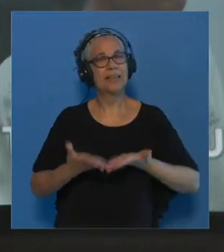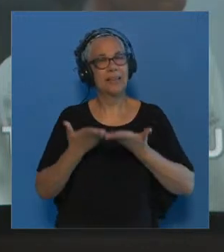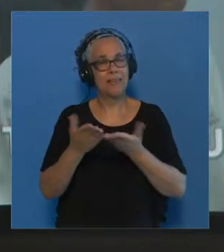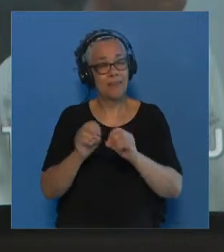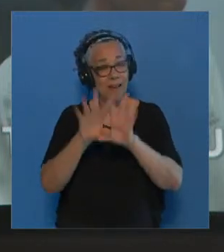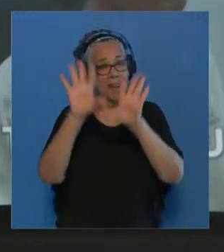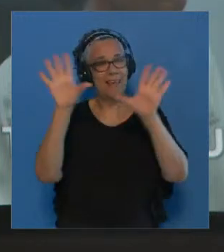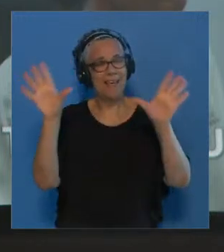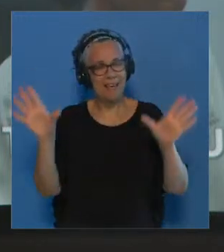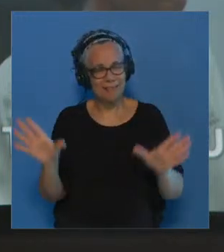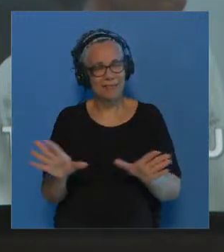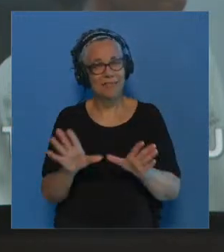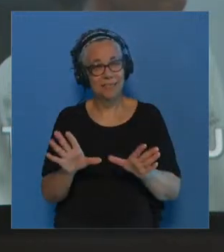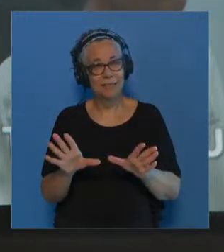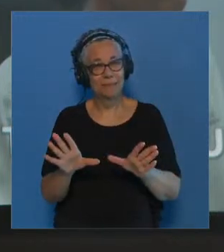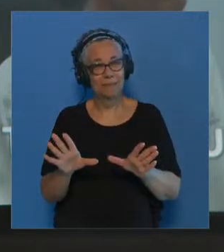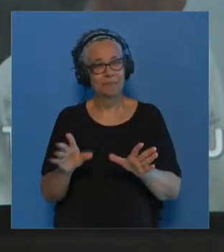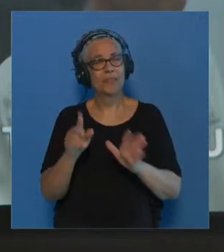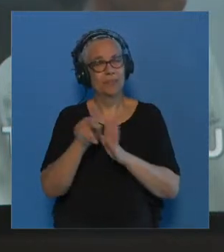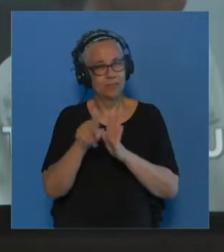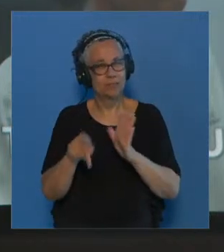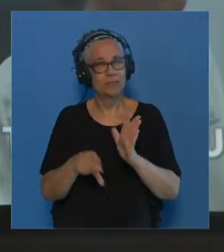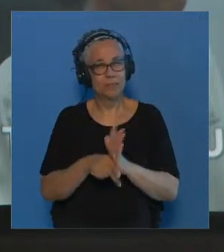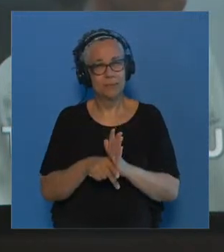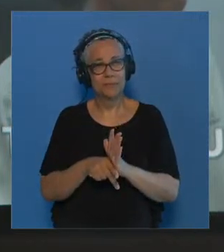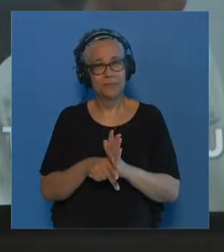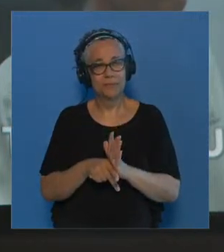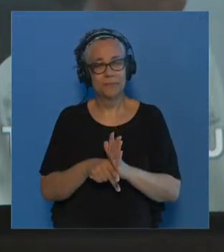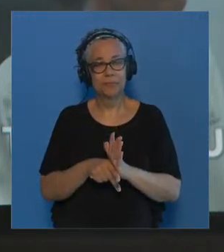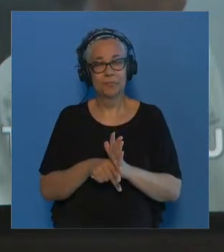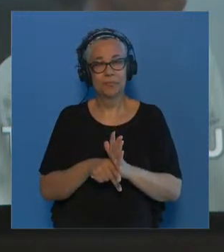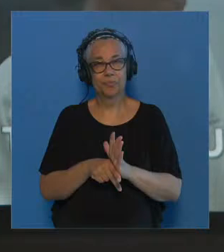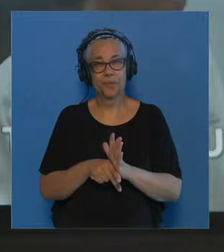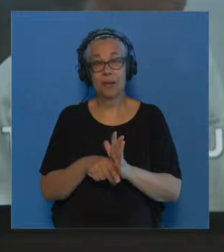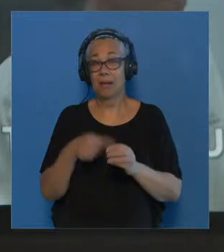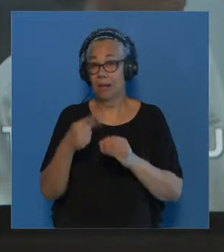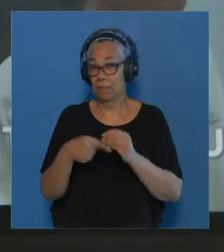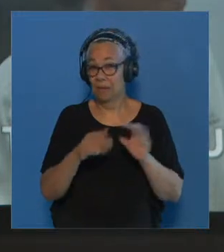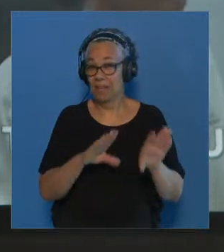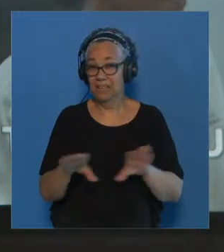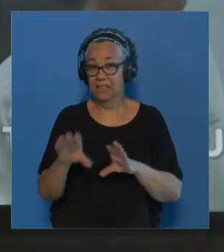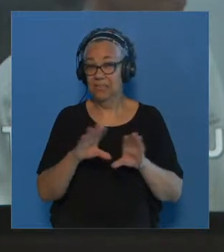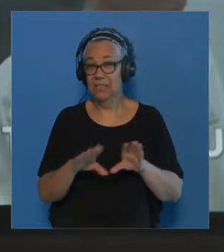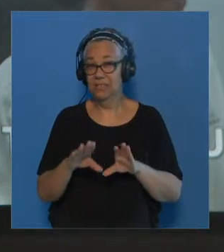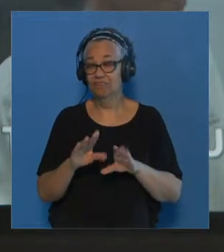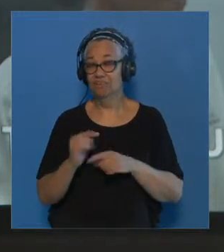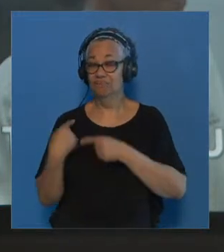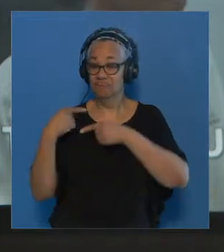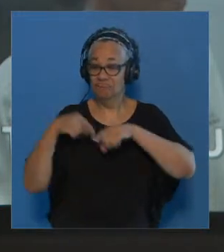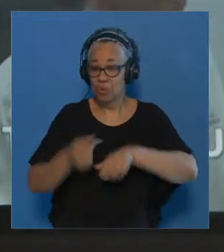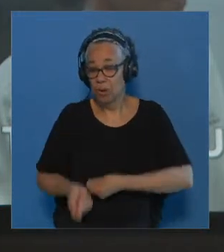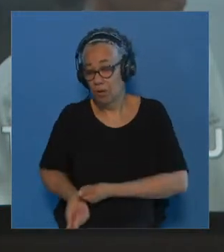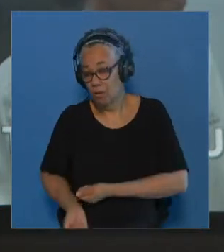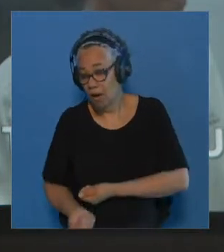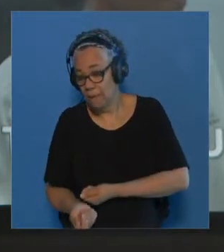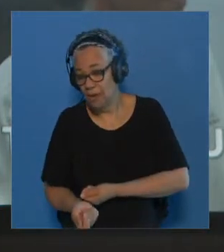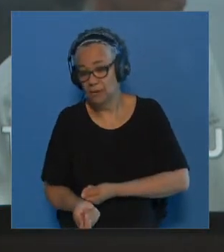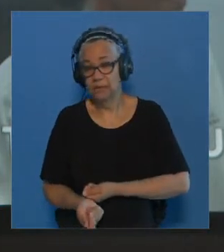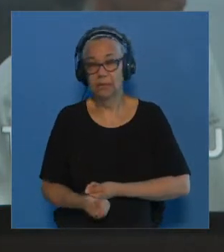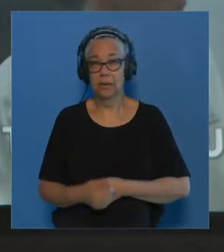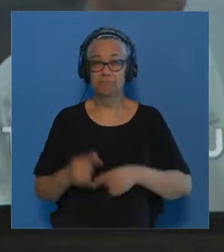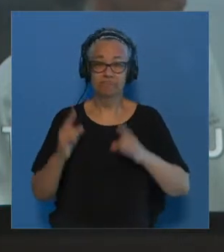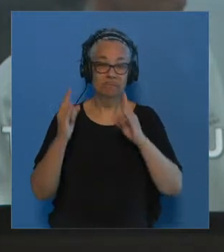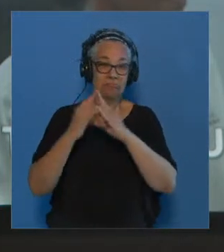clarity to those guidelines. With regard to activities over cut match, such as camping and the use